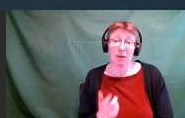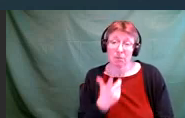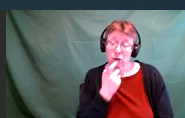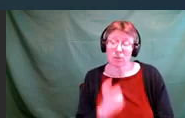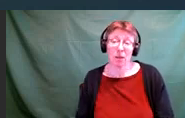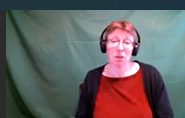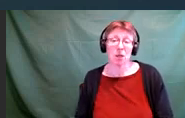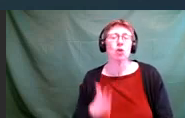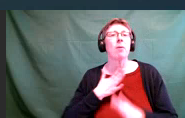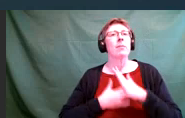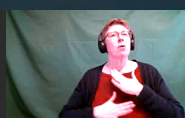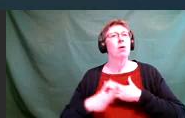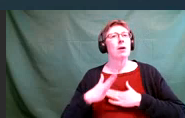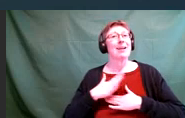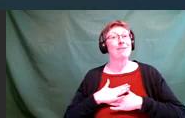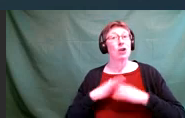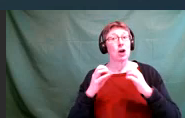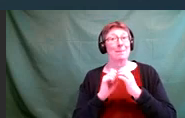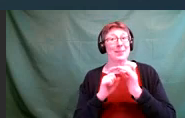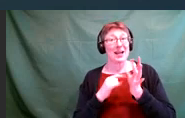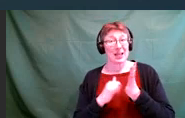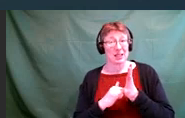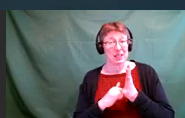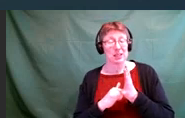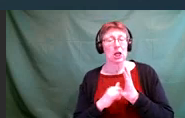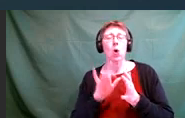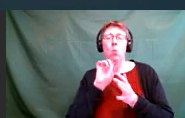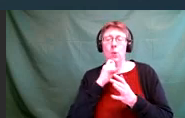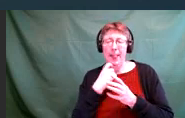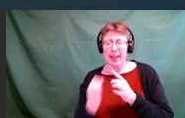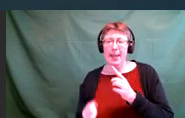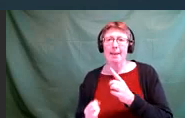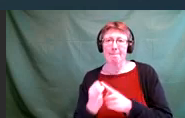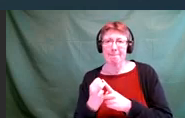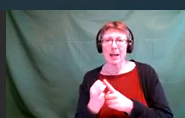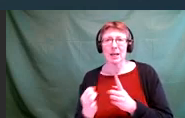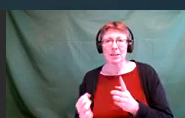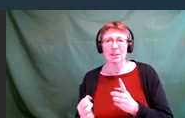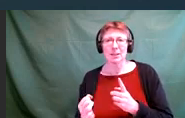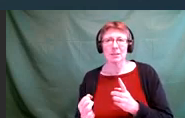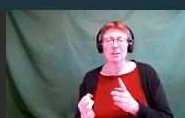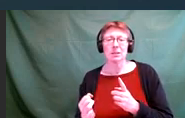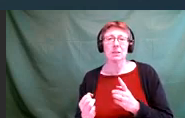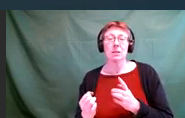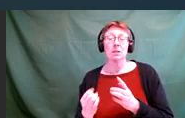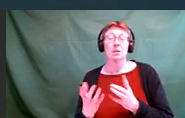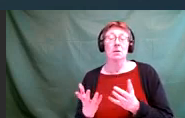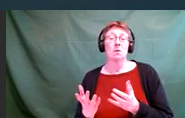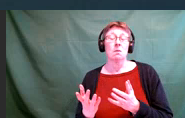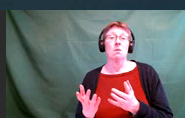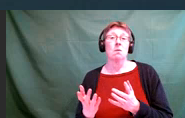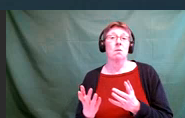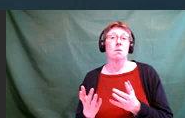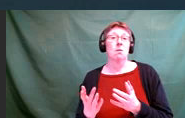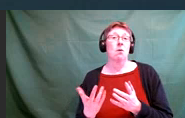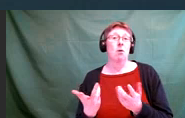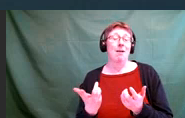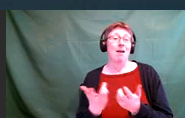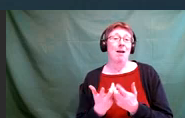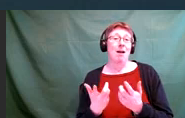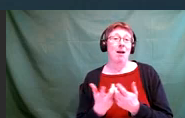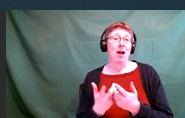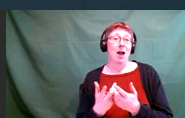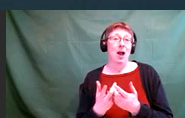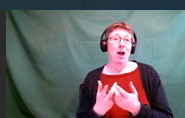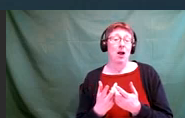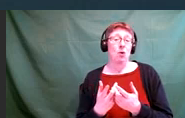So behavioral bias will have an impact onto the how efficient a